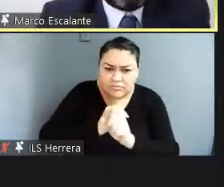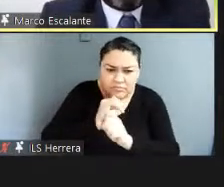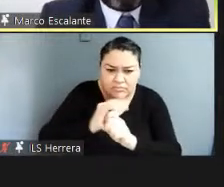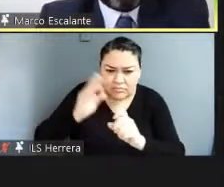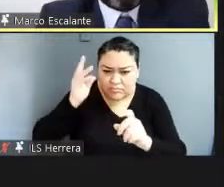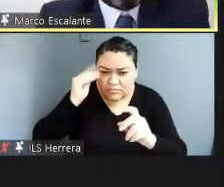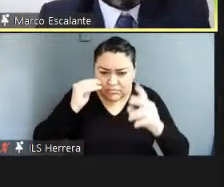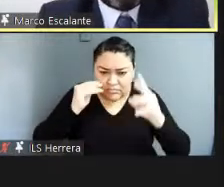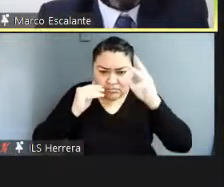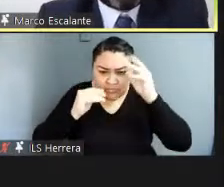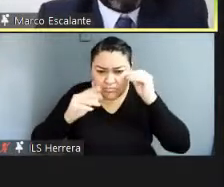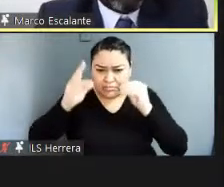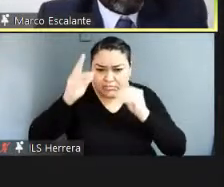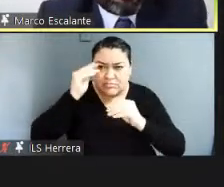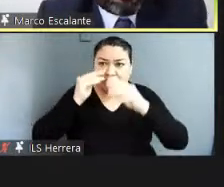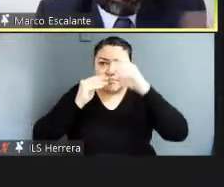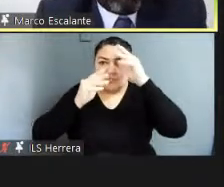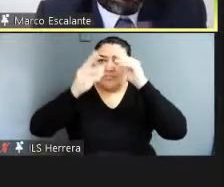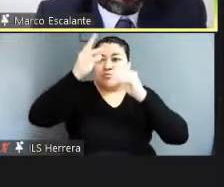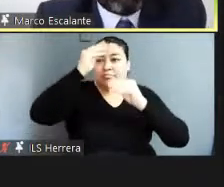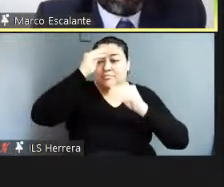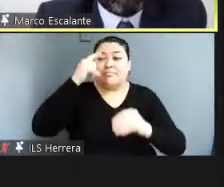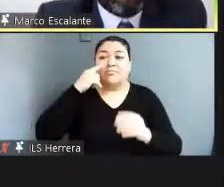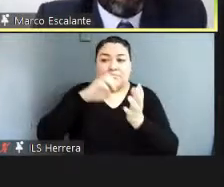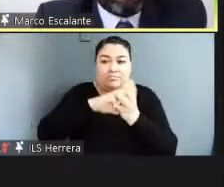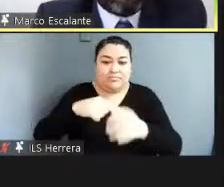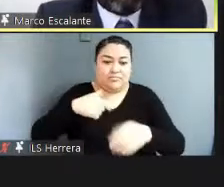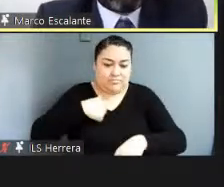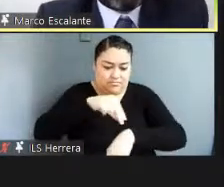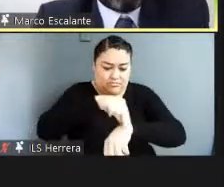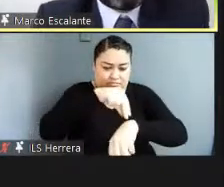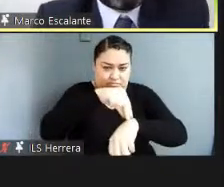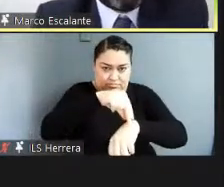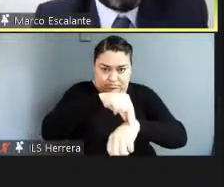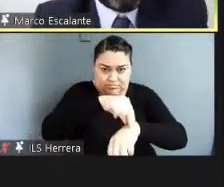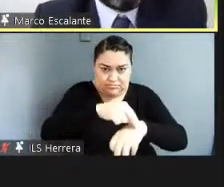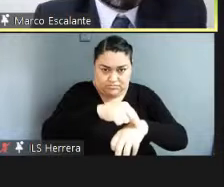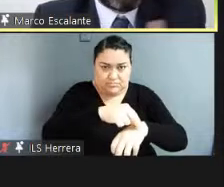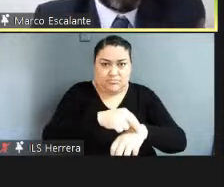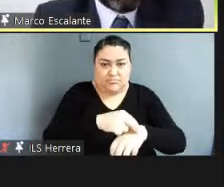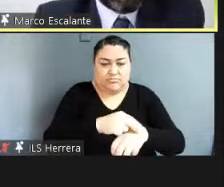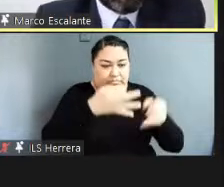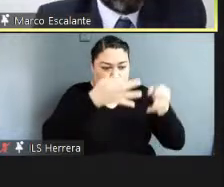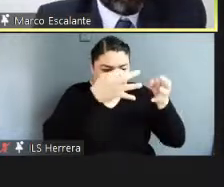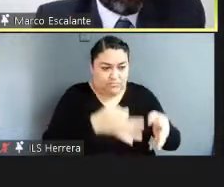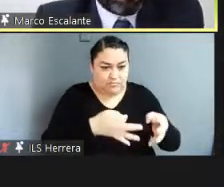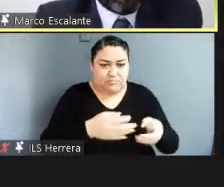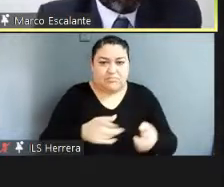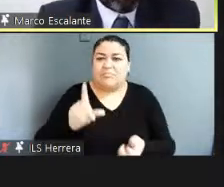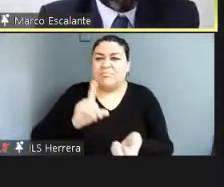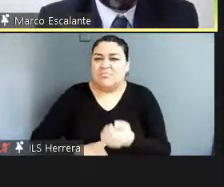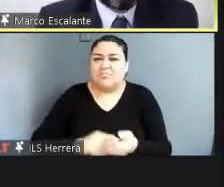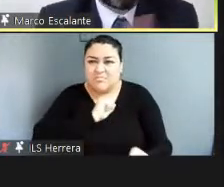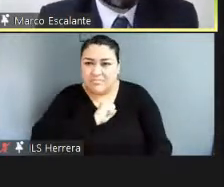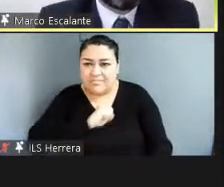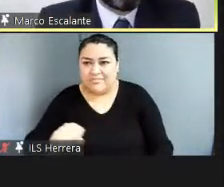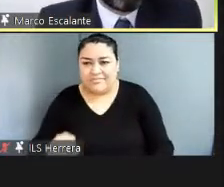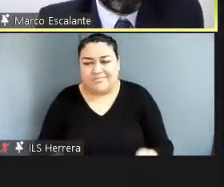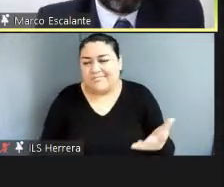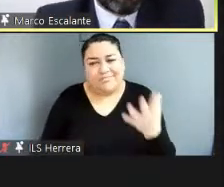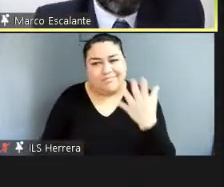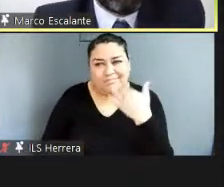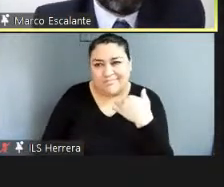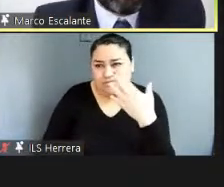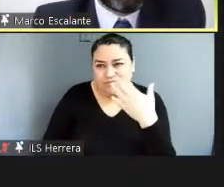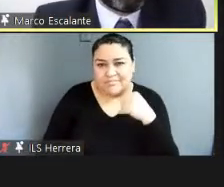their knowledge, attitudes, and values. You cannot be a good physician or healthcare professional if you are not a good person. At